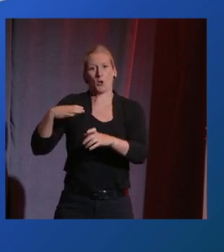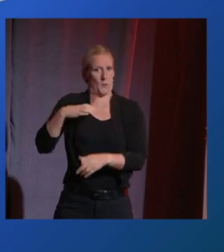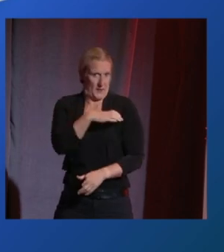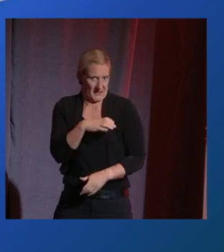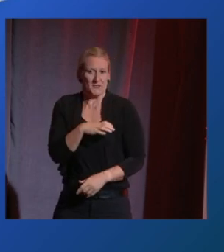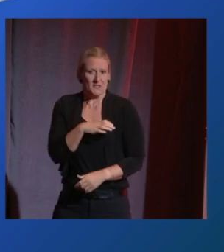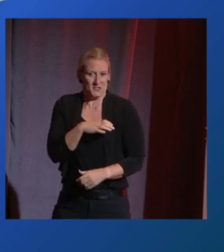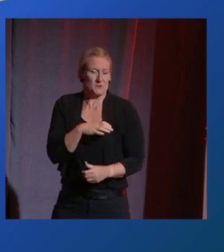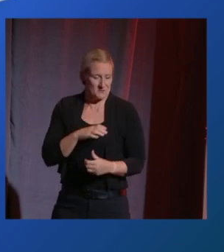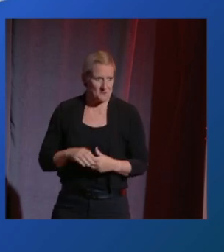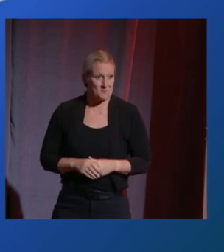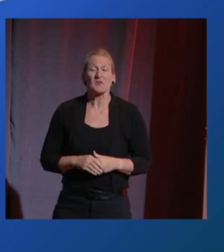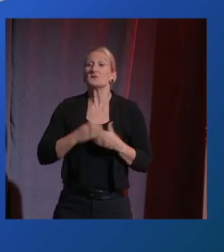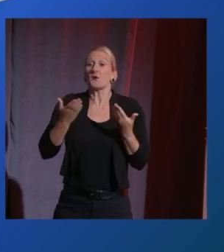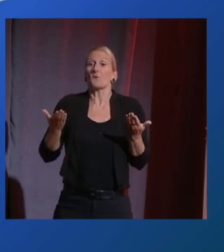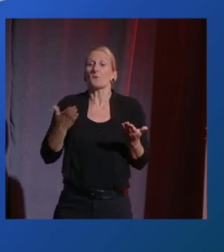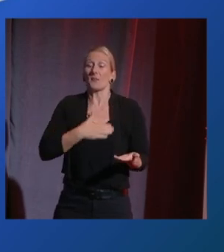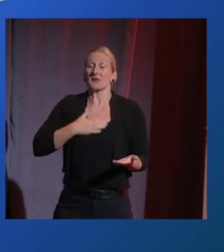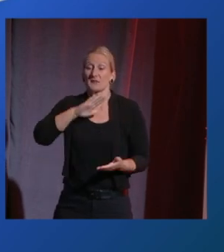millery